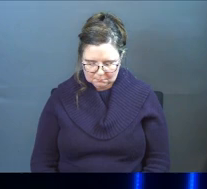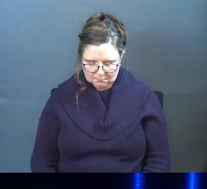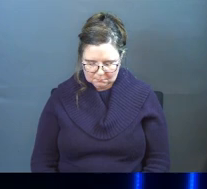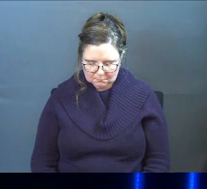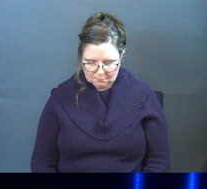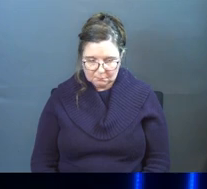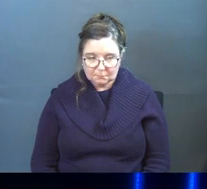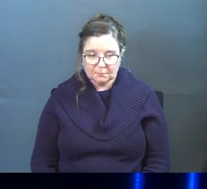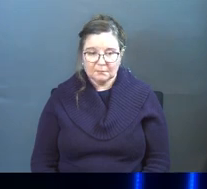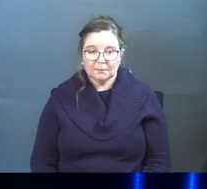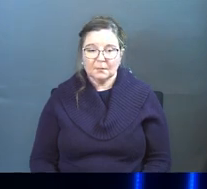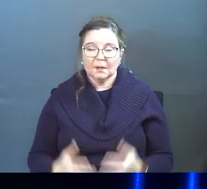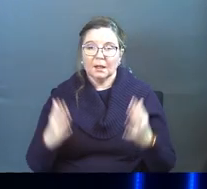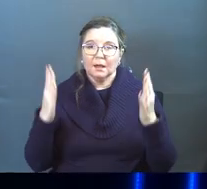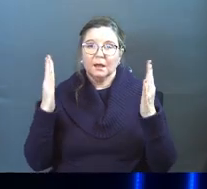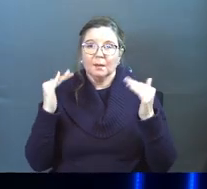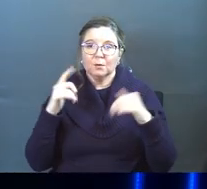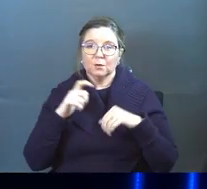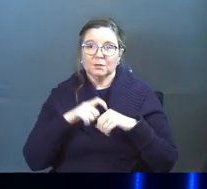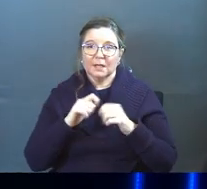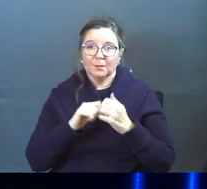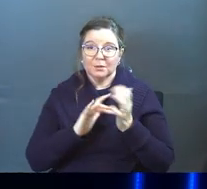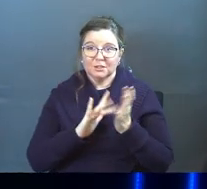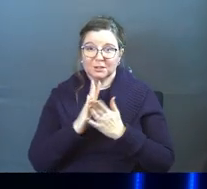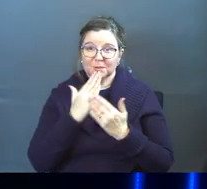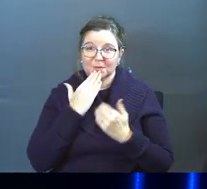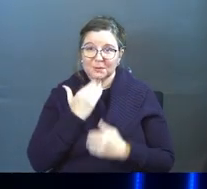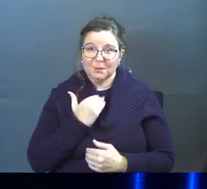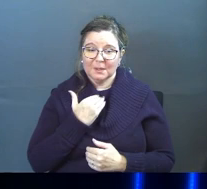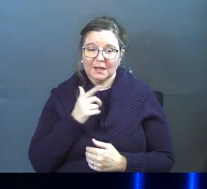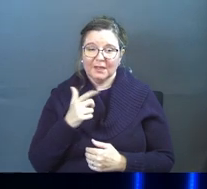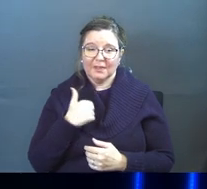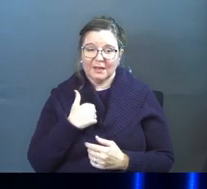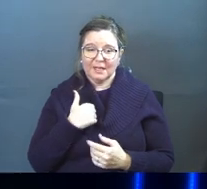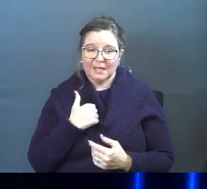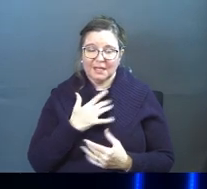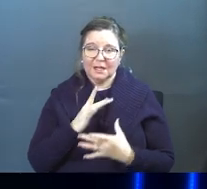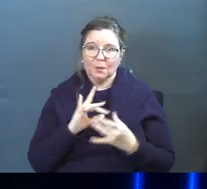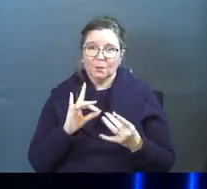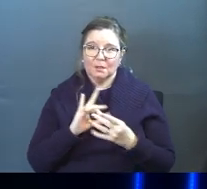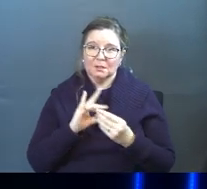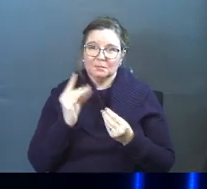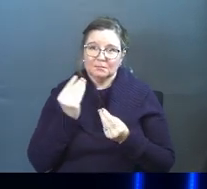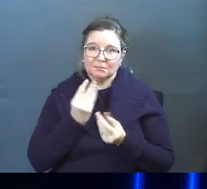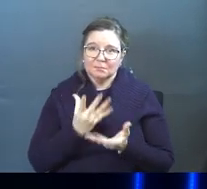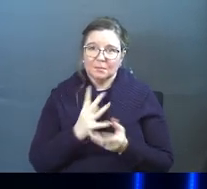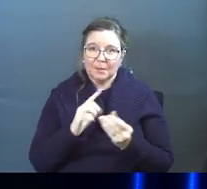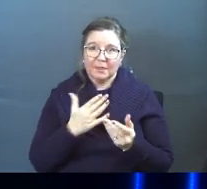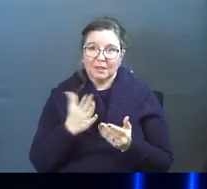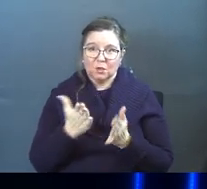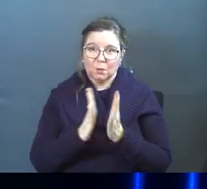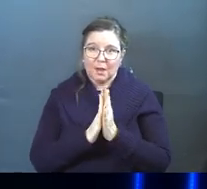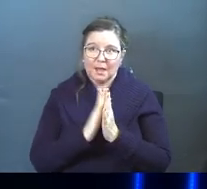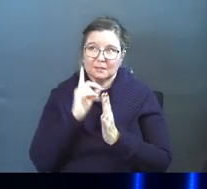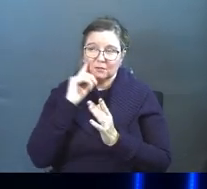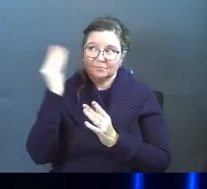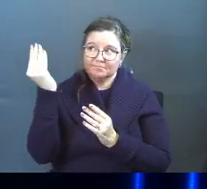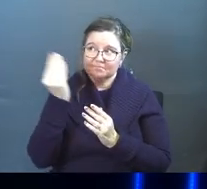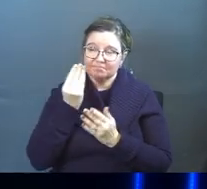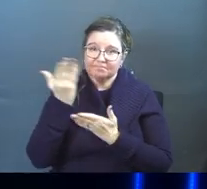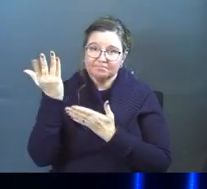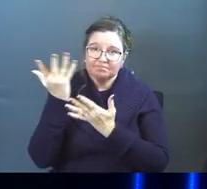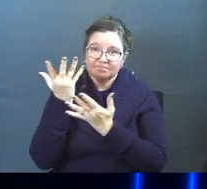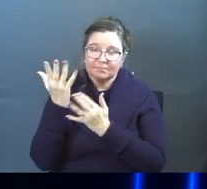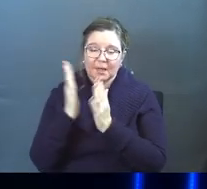I hope that your time with Jesus was sweet and that he was speaking to you about the things that you were asking.